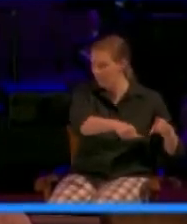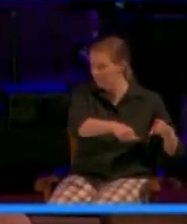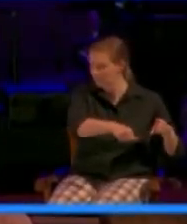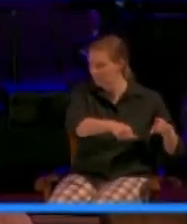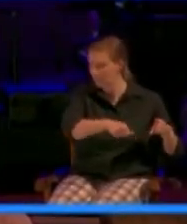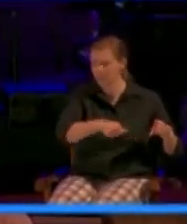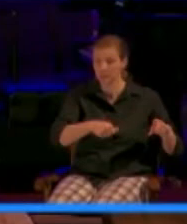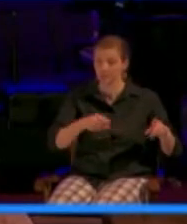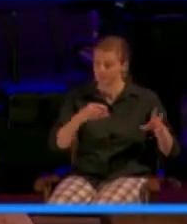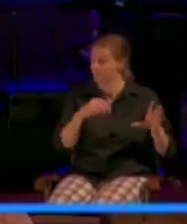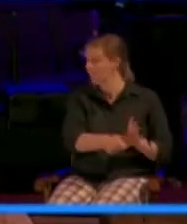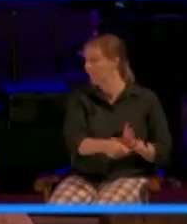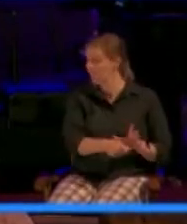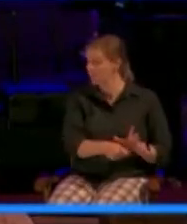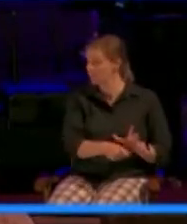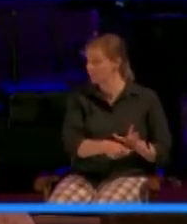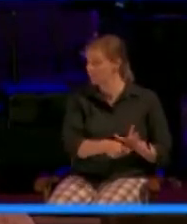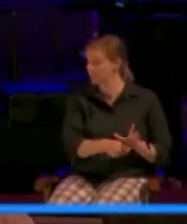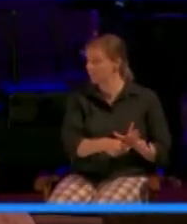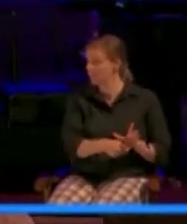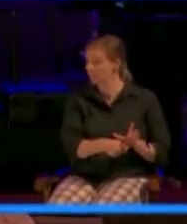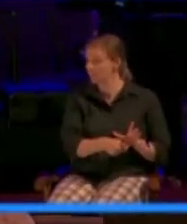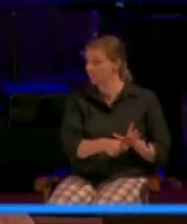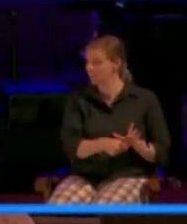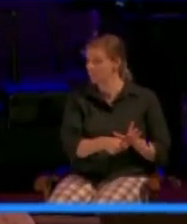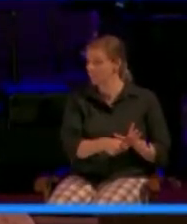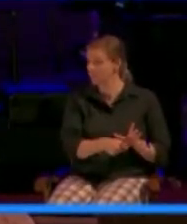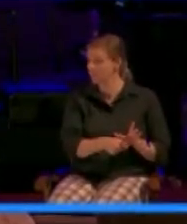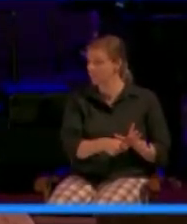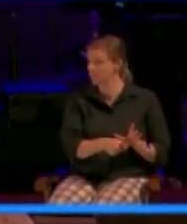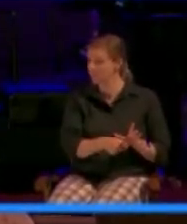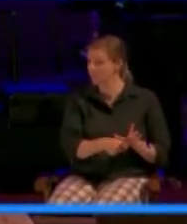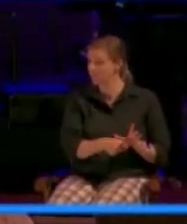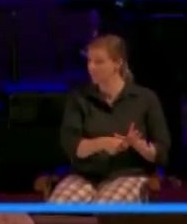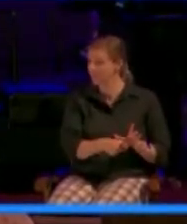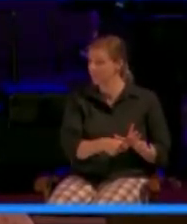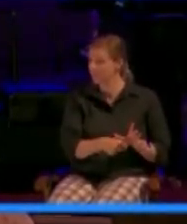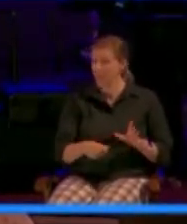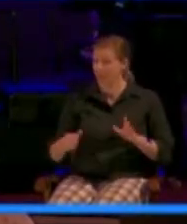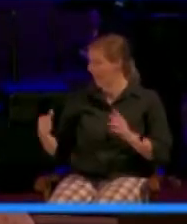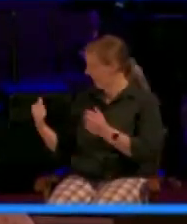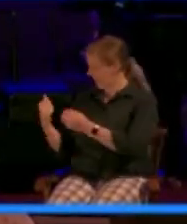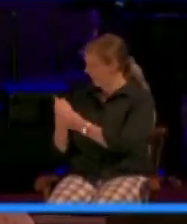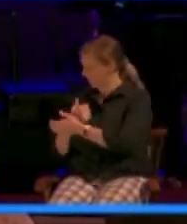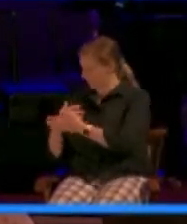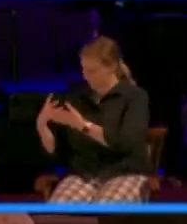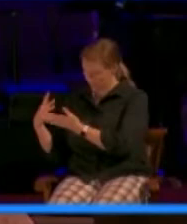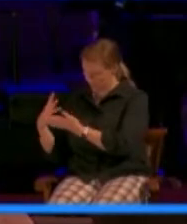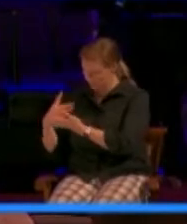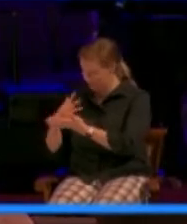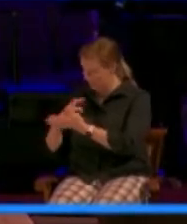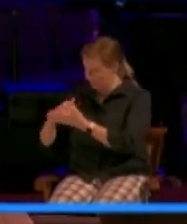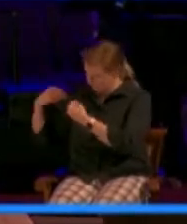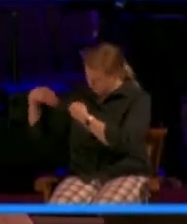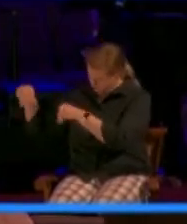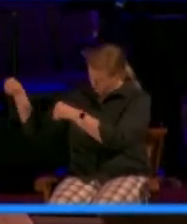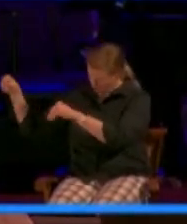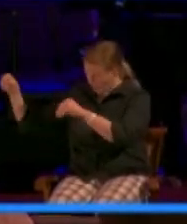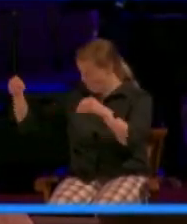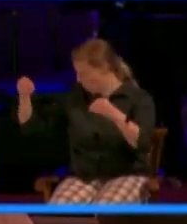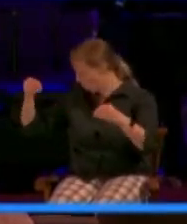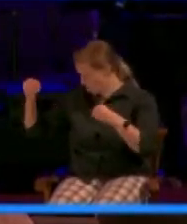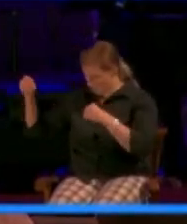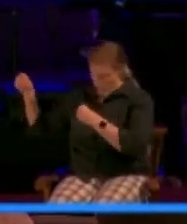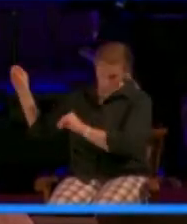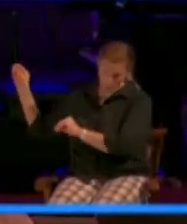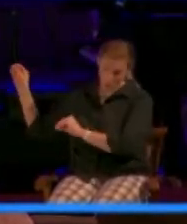his lifetime. But he so wants this, he'll give all that for